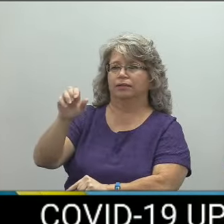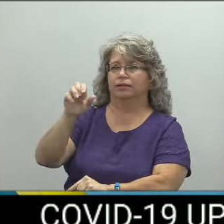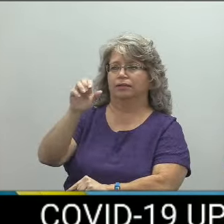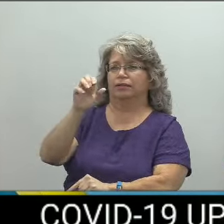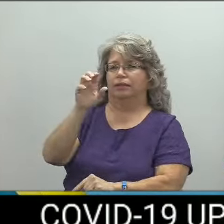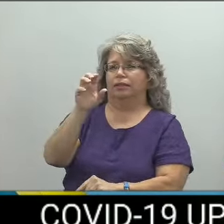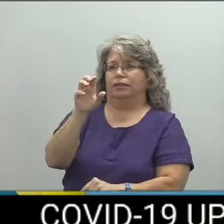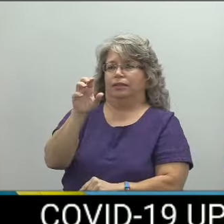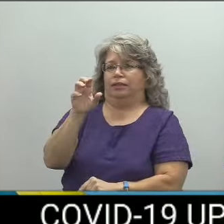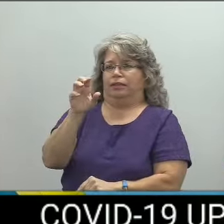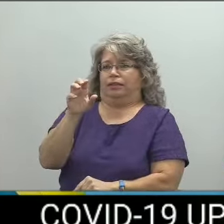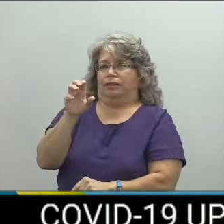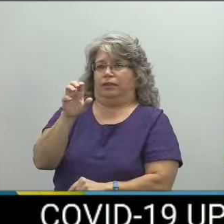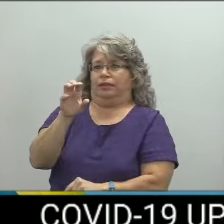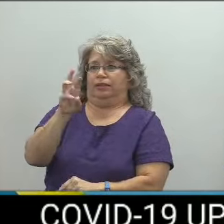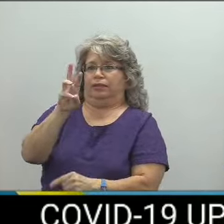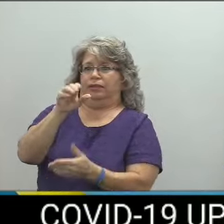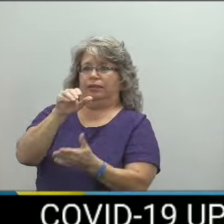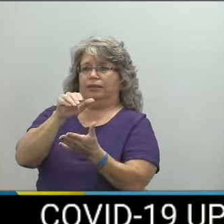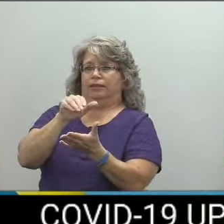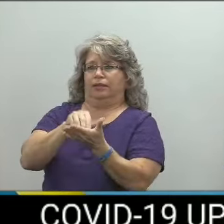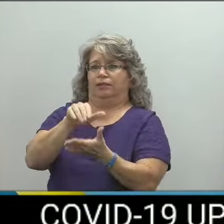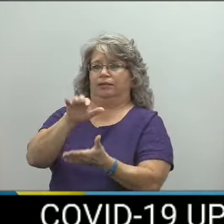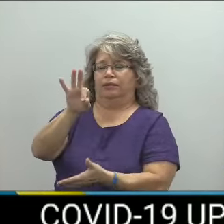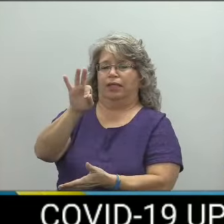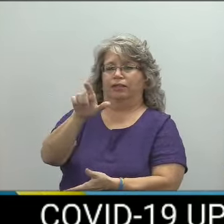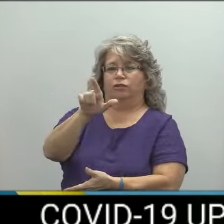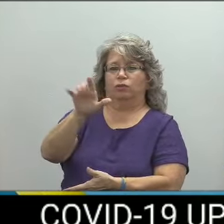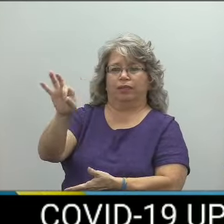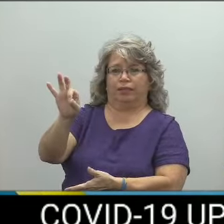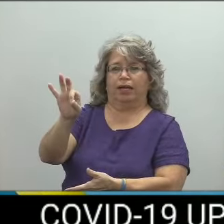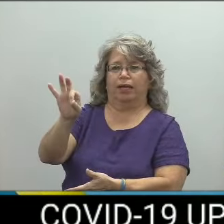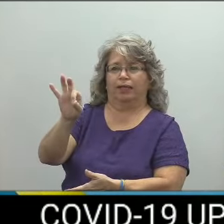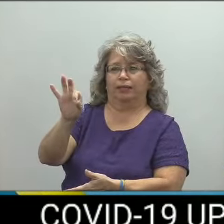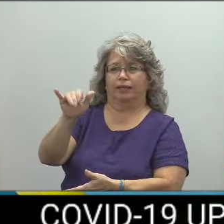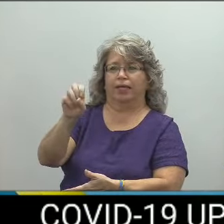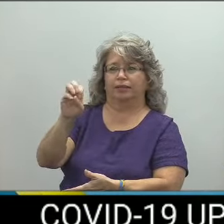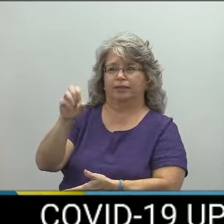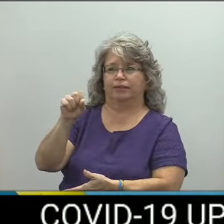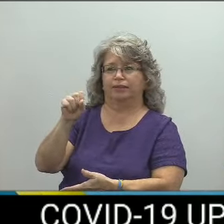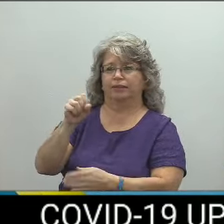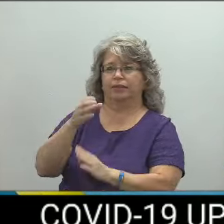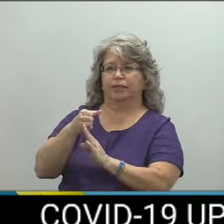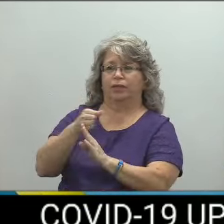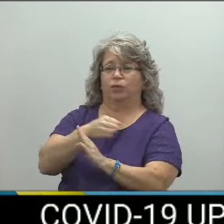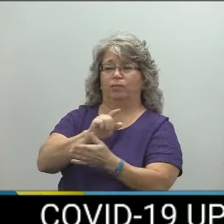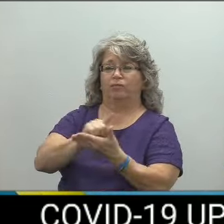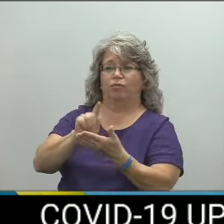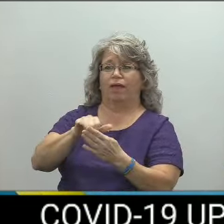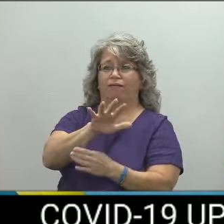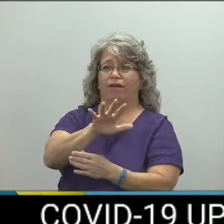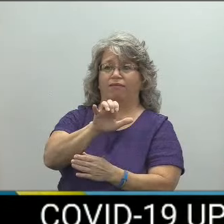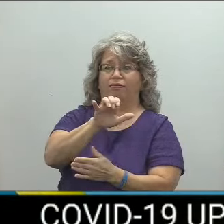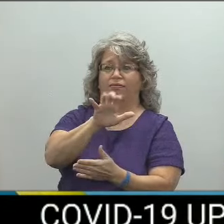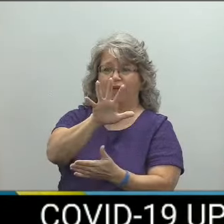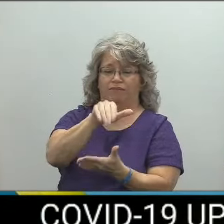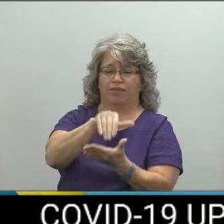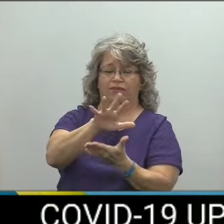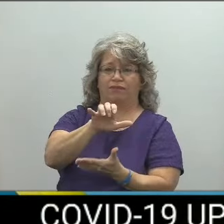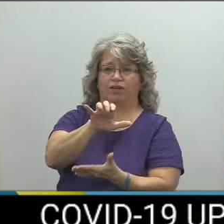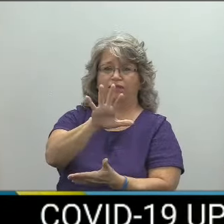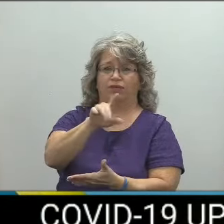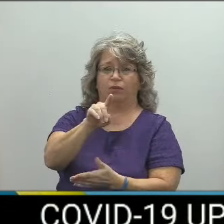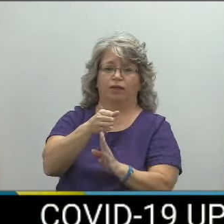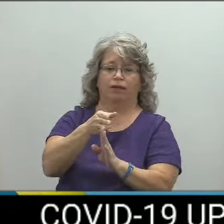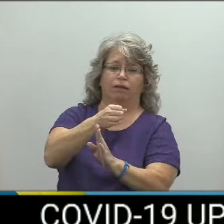6,929 cases in 1 week. And the week prior, 5,551. So, and then if you go into December, you